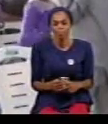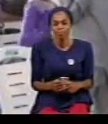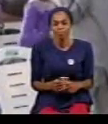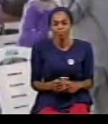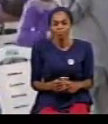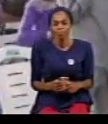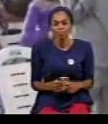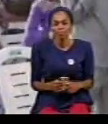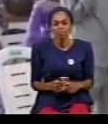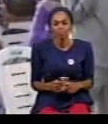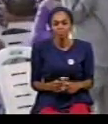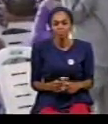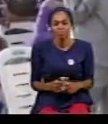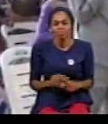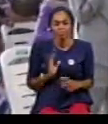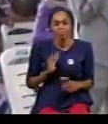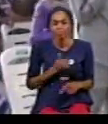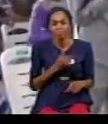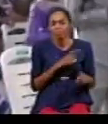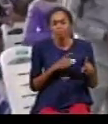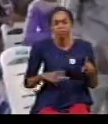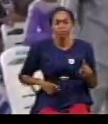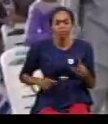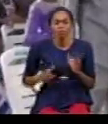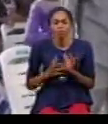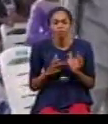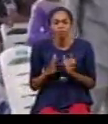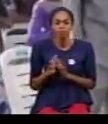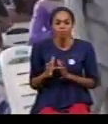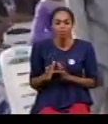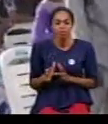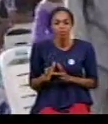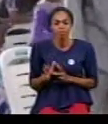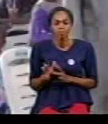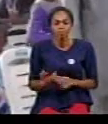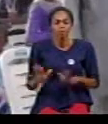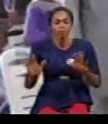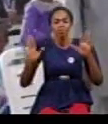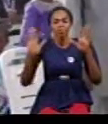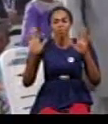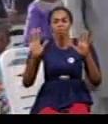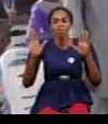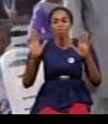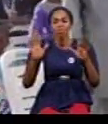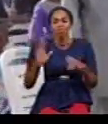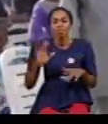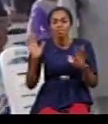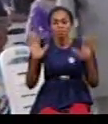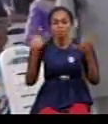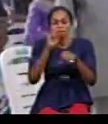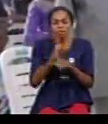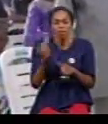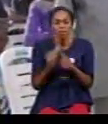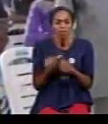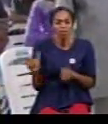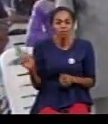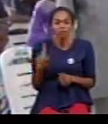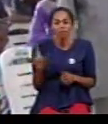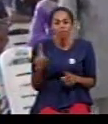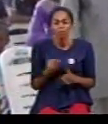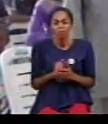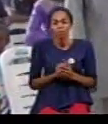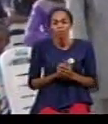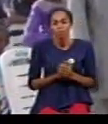Jesus, signs and wonder, miracle everywhere. Yes, because you have